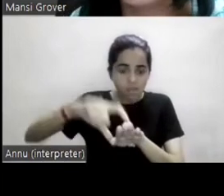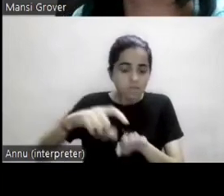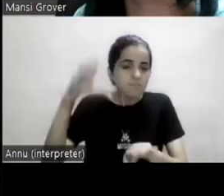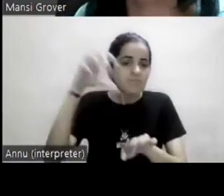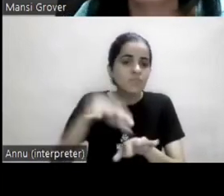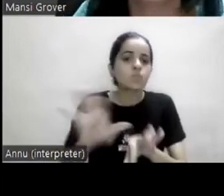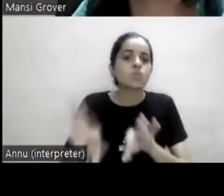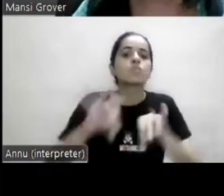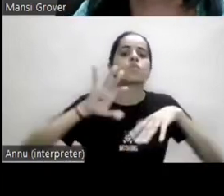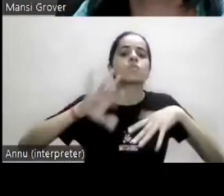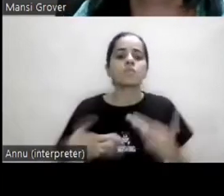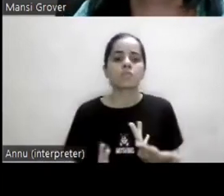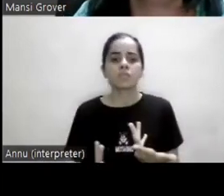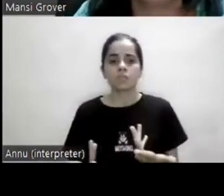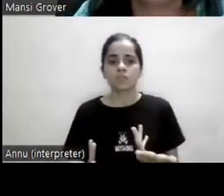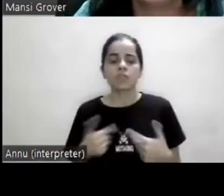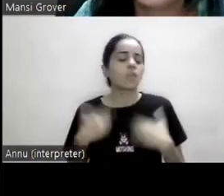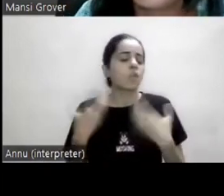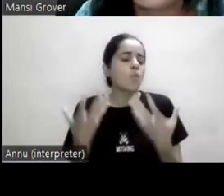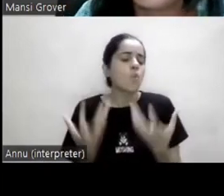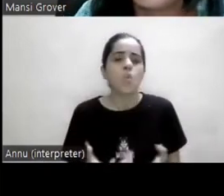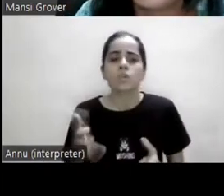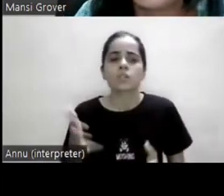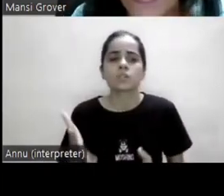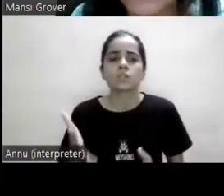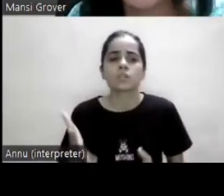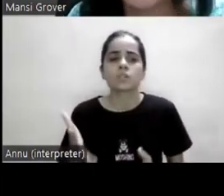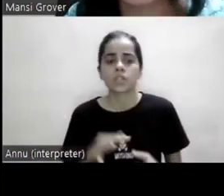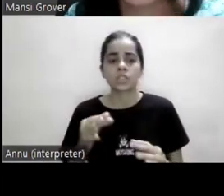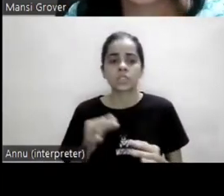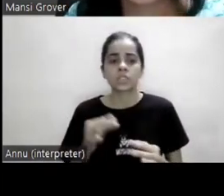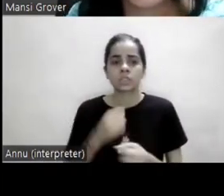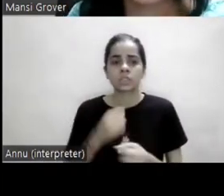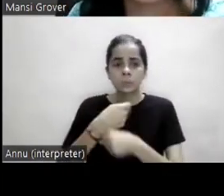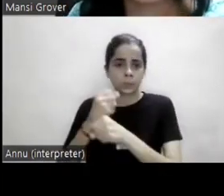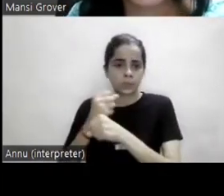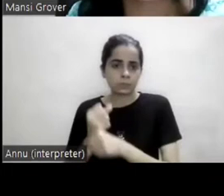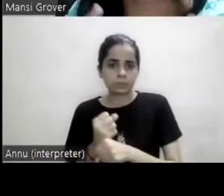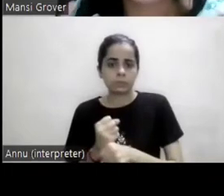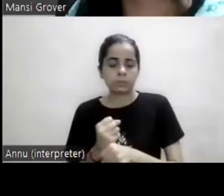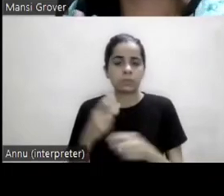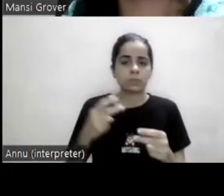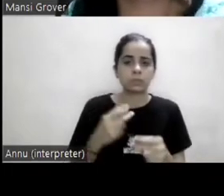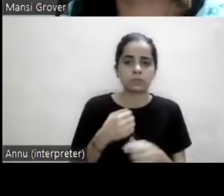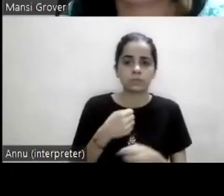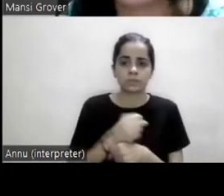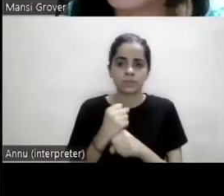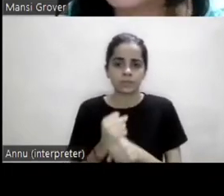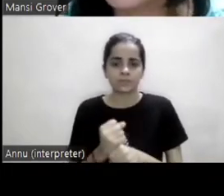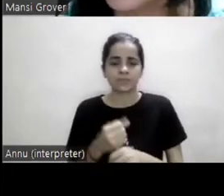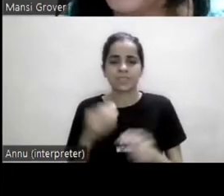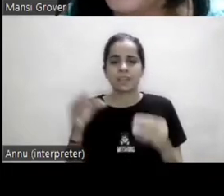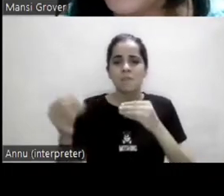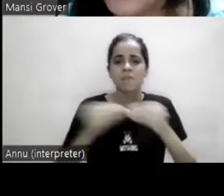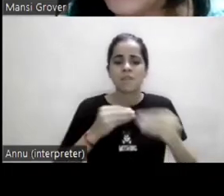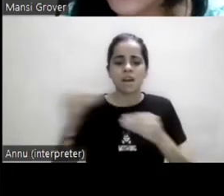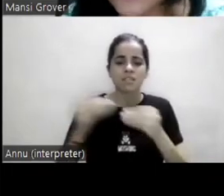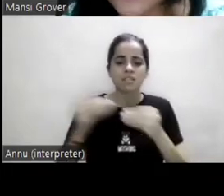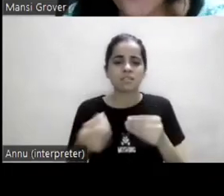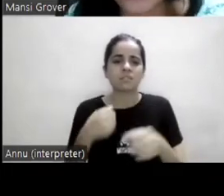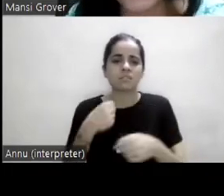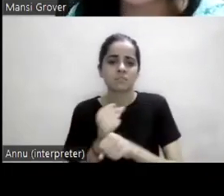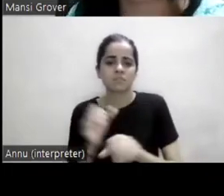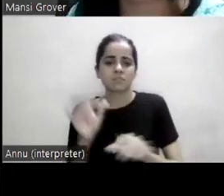of the fact that he did not want to, create an like like a plastic image of autism. So